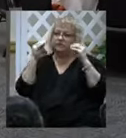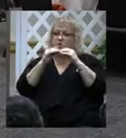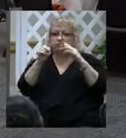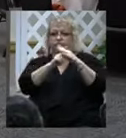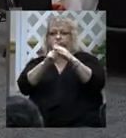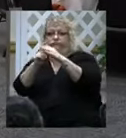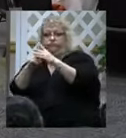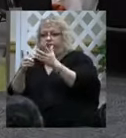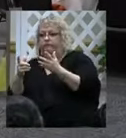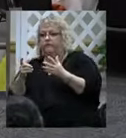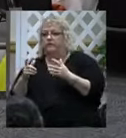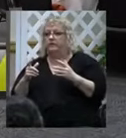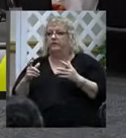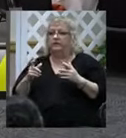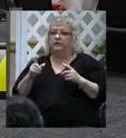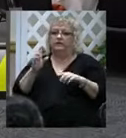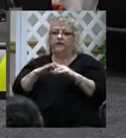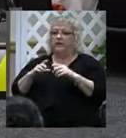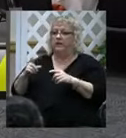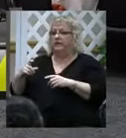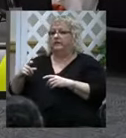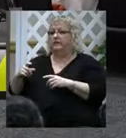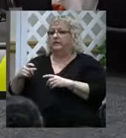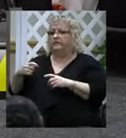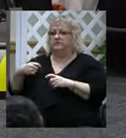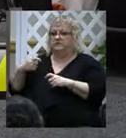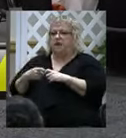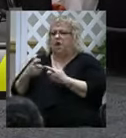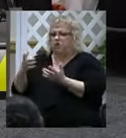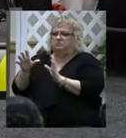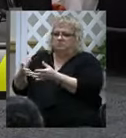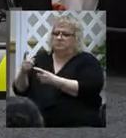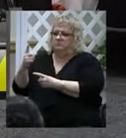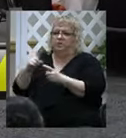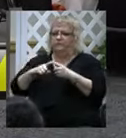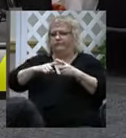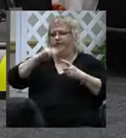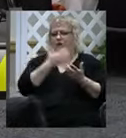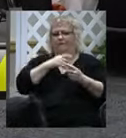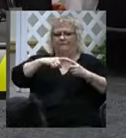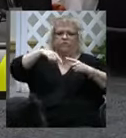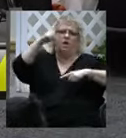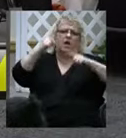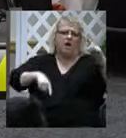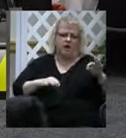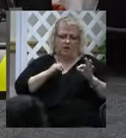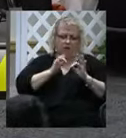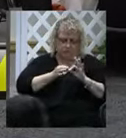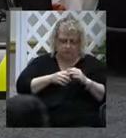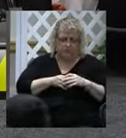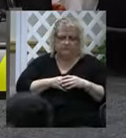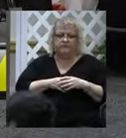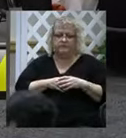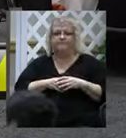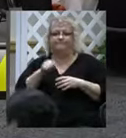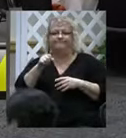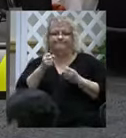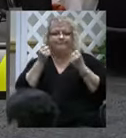than perhaps in New Mexico or New York, where you see a lot of Spanish or whatnot. And you kind of know you need to have a Spanish interpreter. But